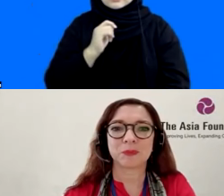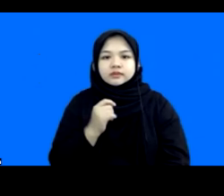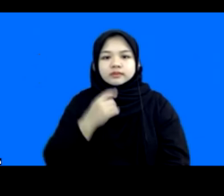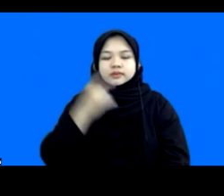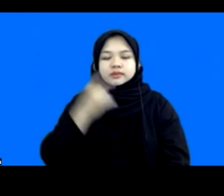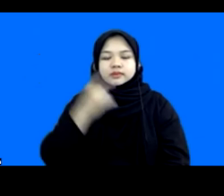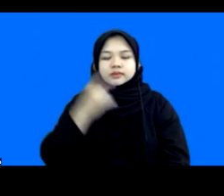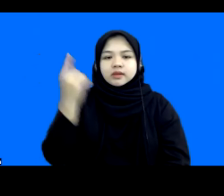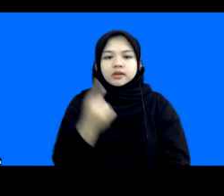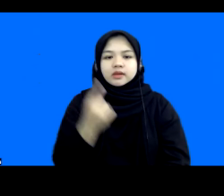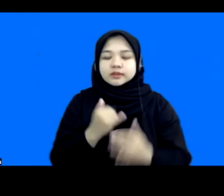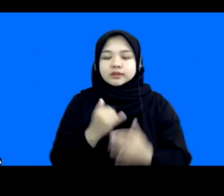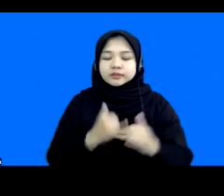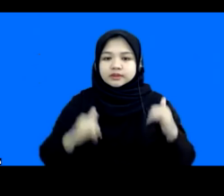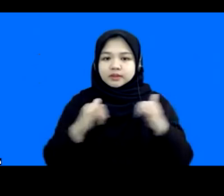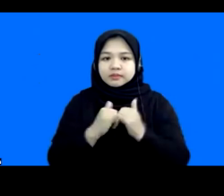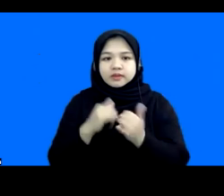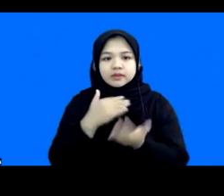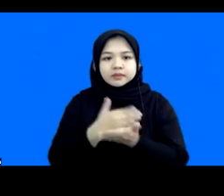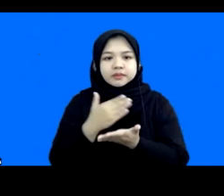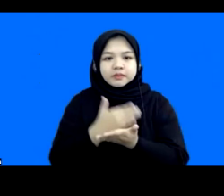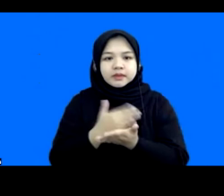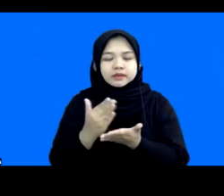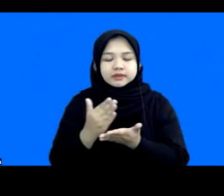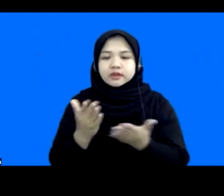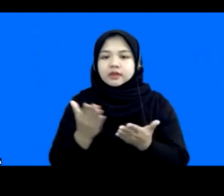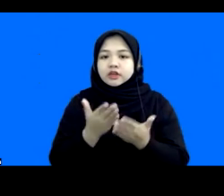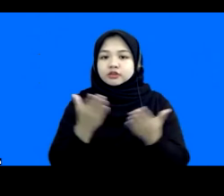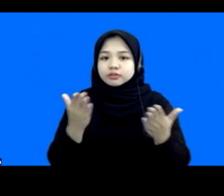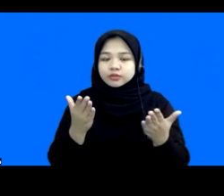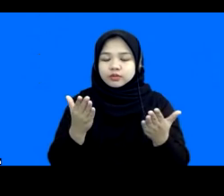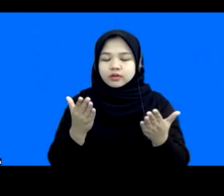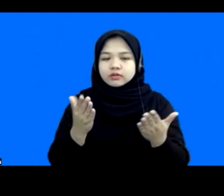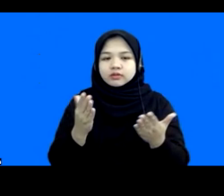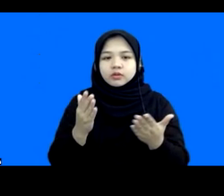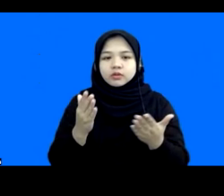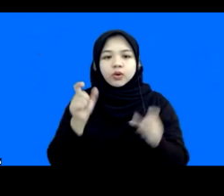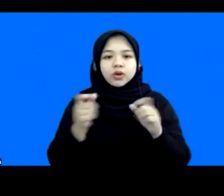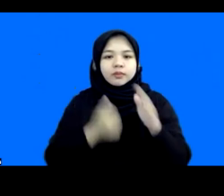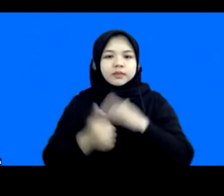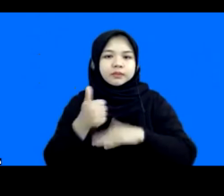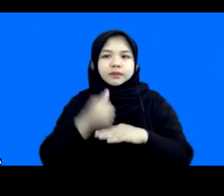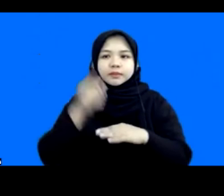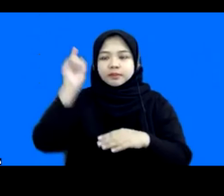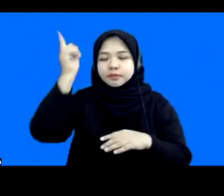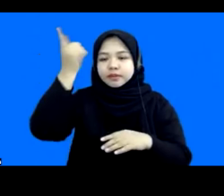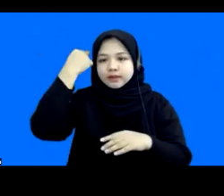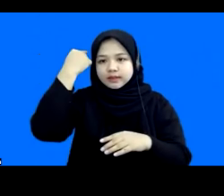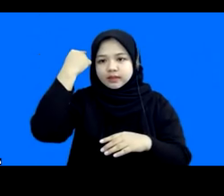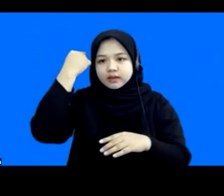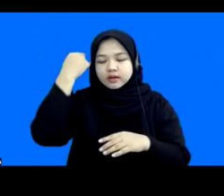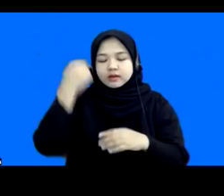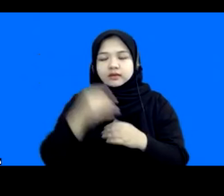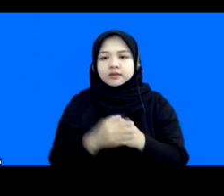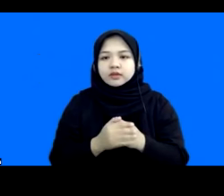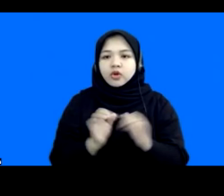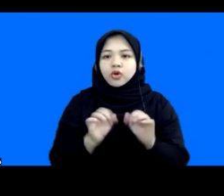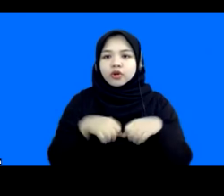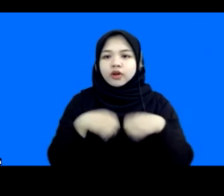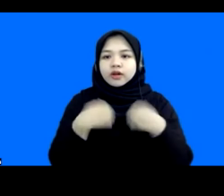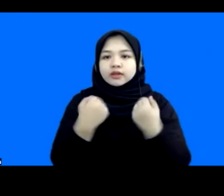the virtual floor with leaders from the governments, the international organizations, as well as local